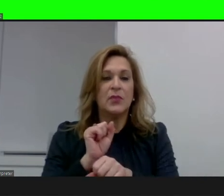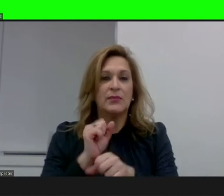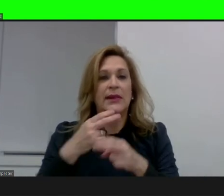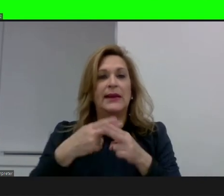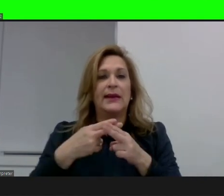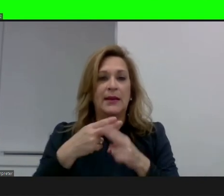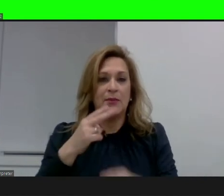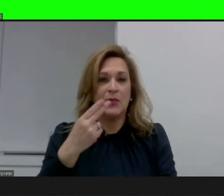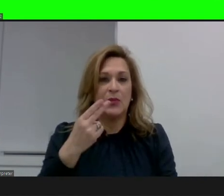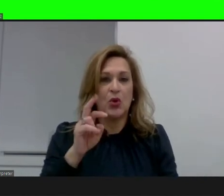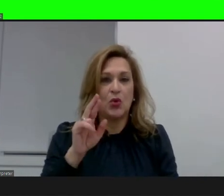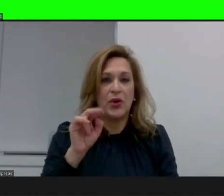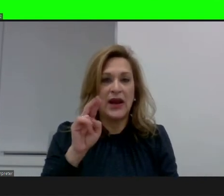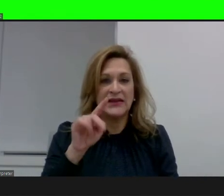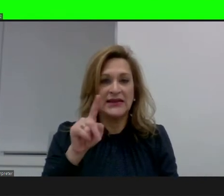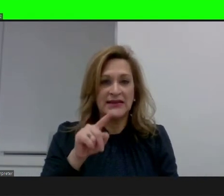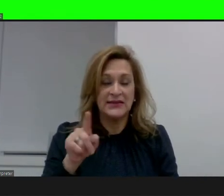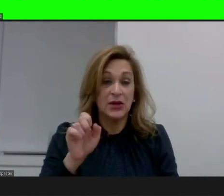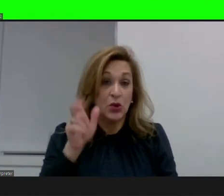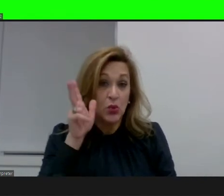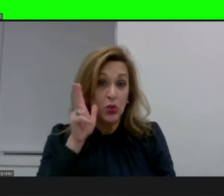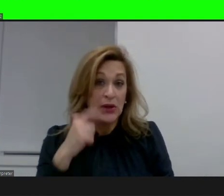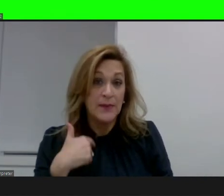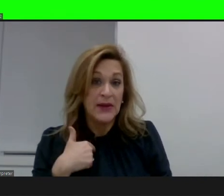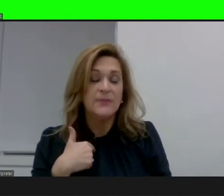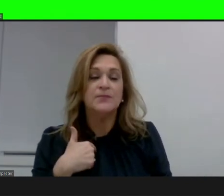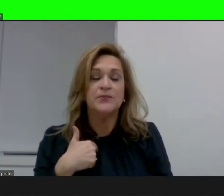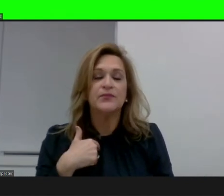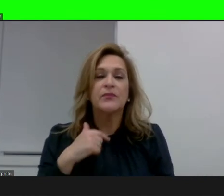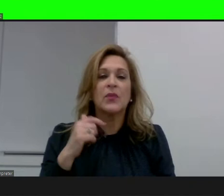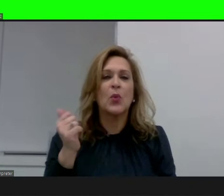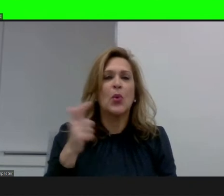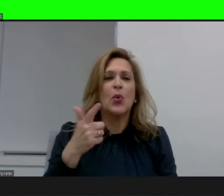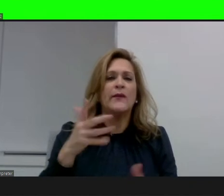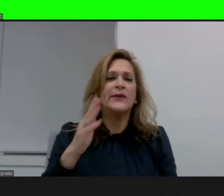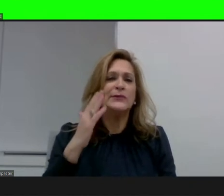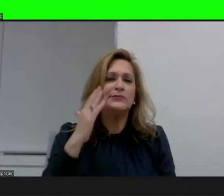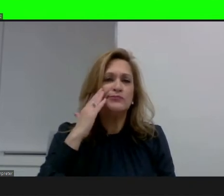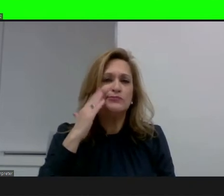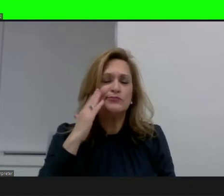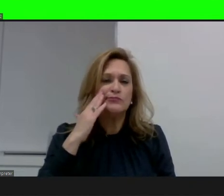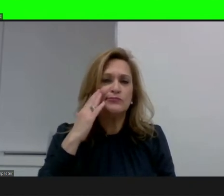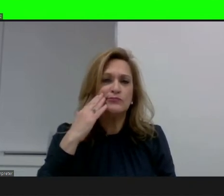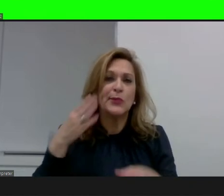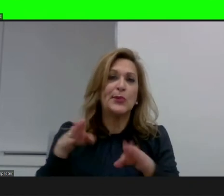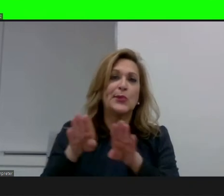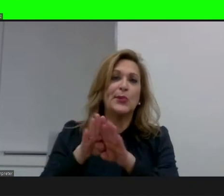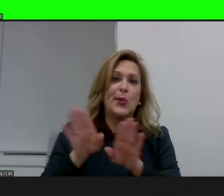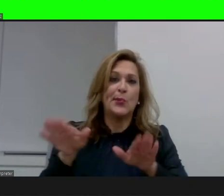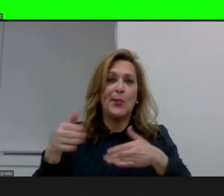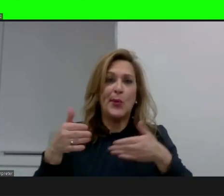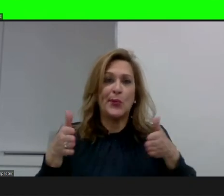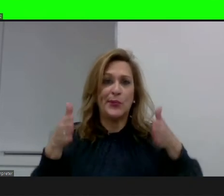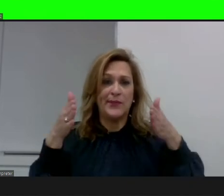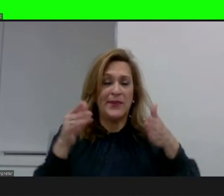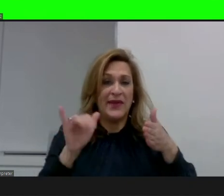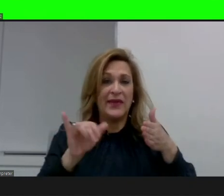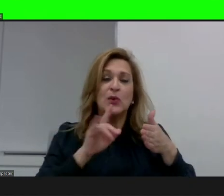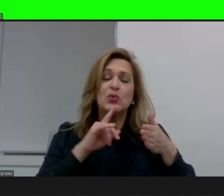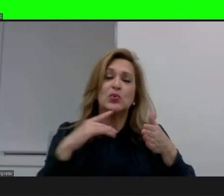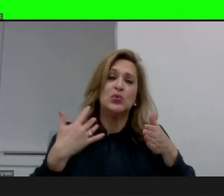Yes. Okay, so we all know that eliminating the booths is a very